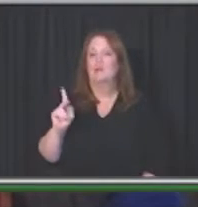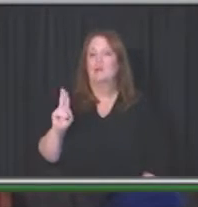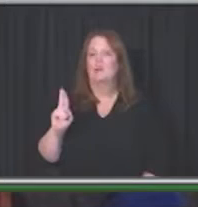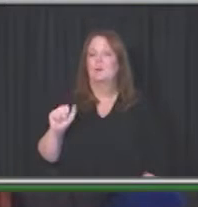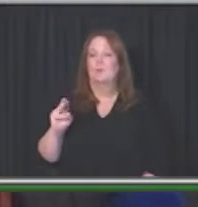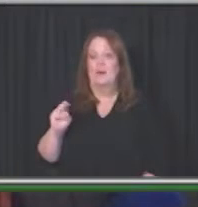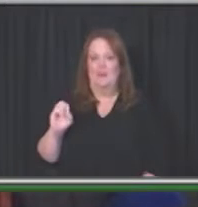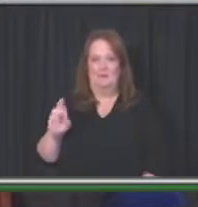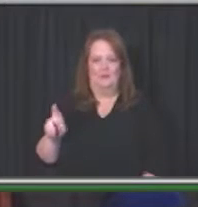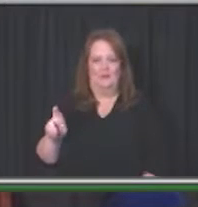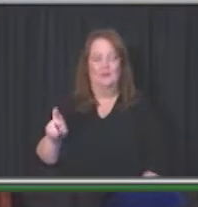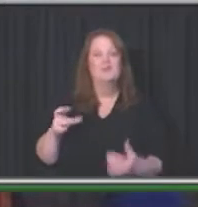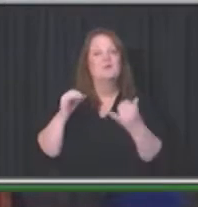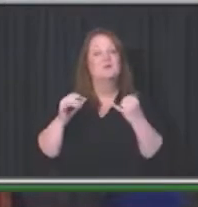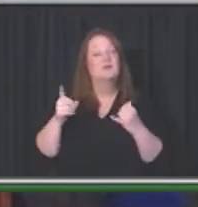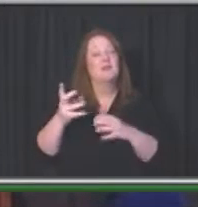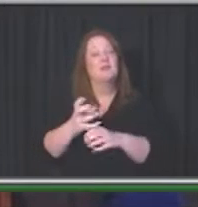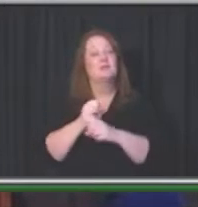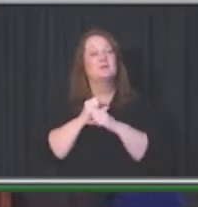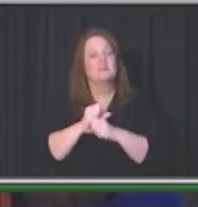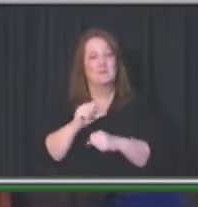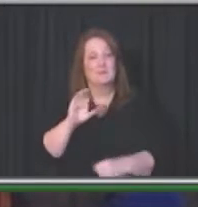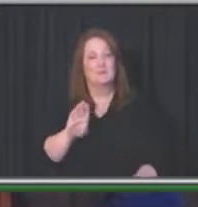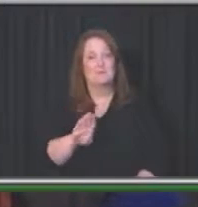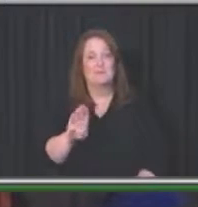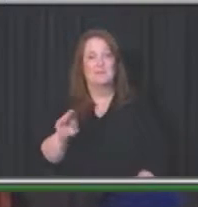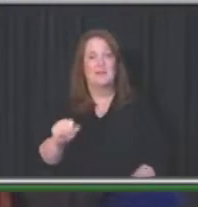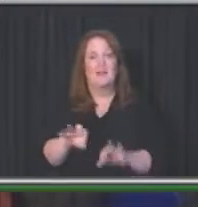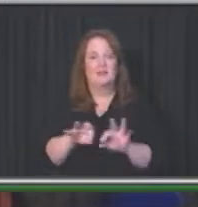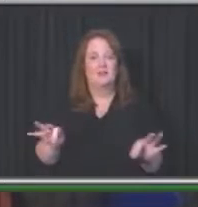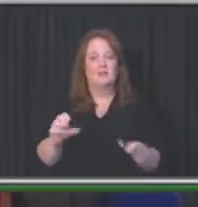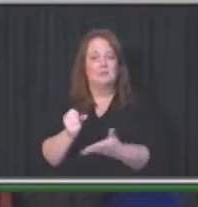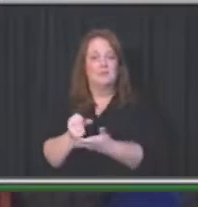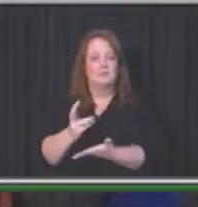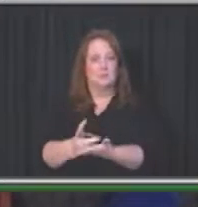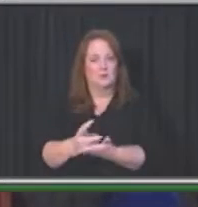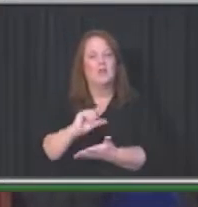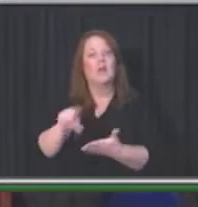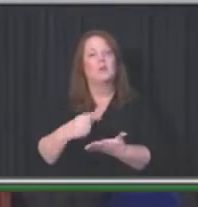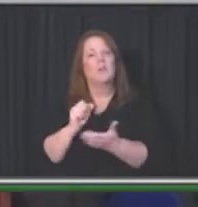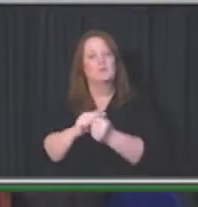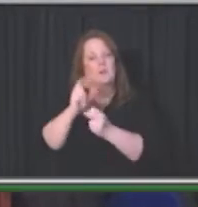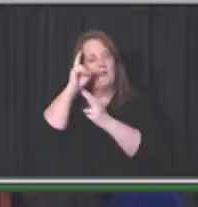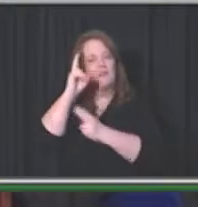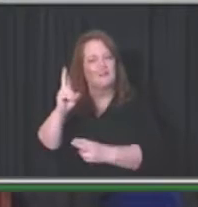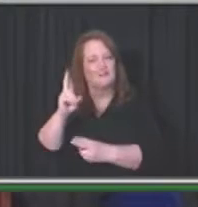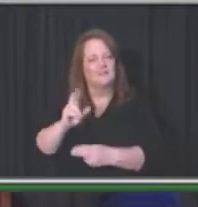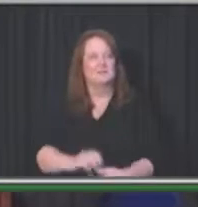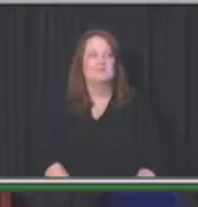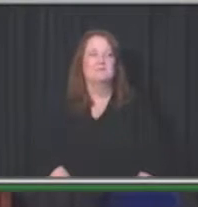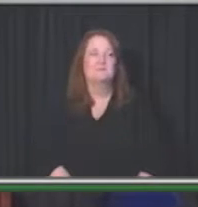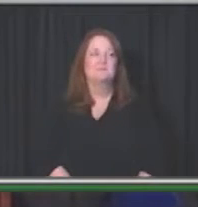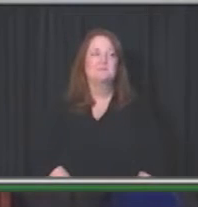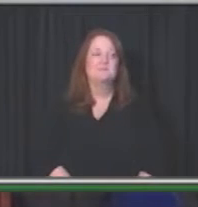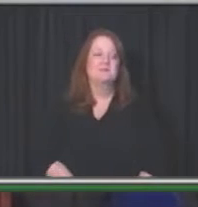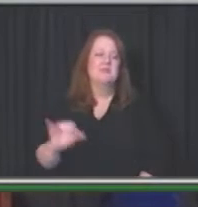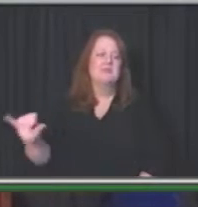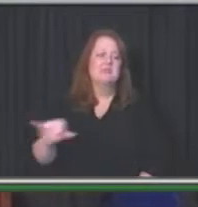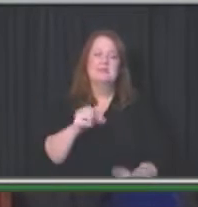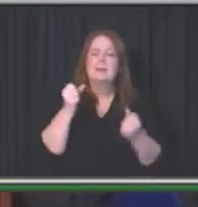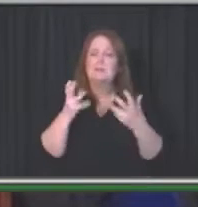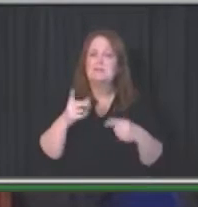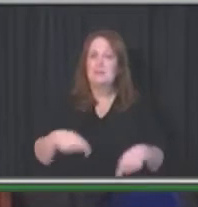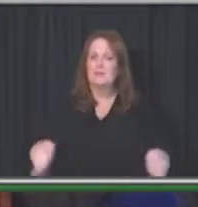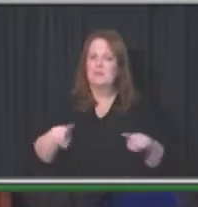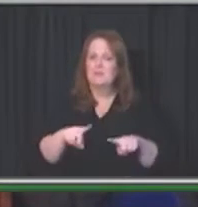Today, Stephanie is receiving her Bachelor of Arts degree from social work, and she's graduating with honors. Like many of you, Stephanie's